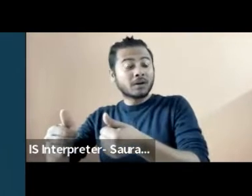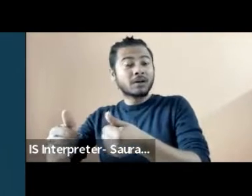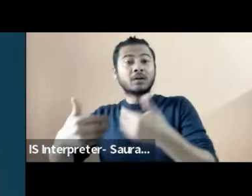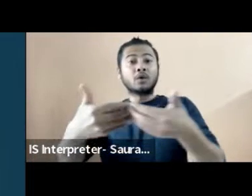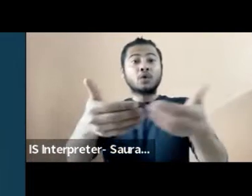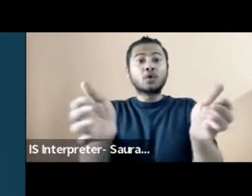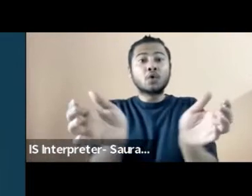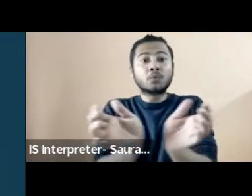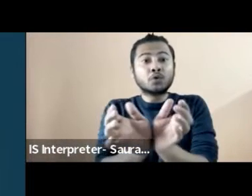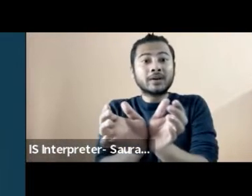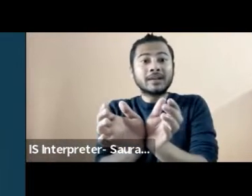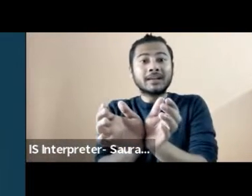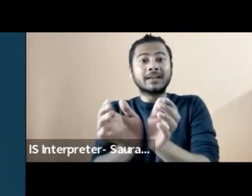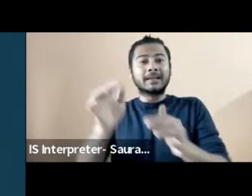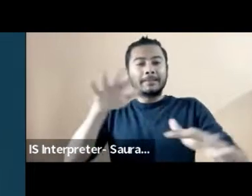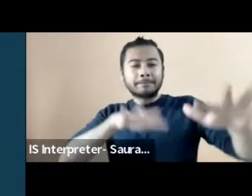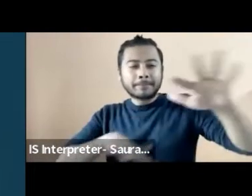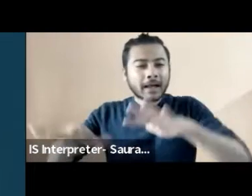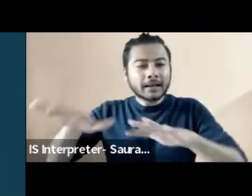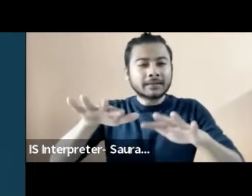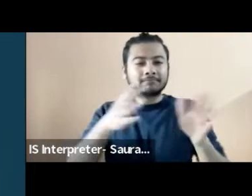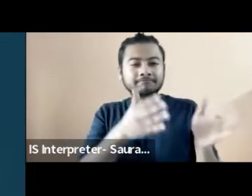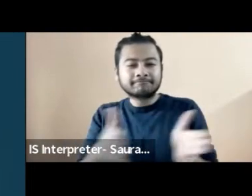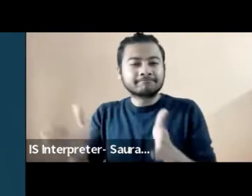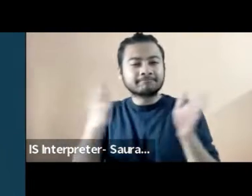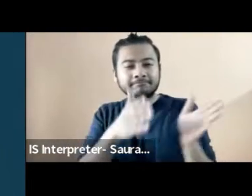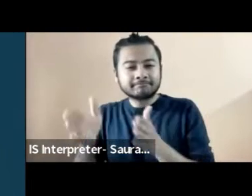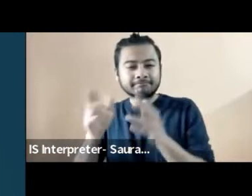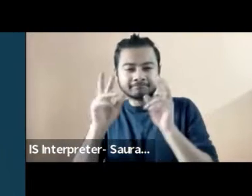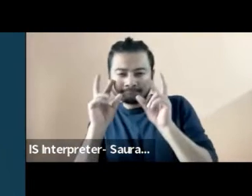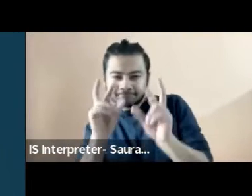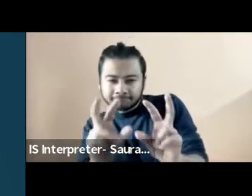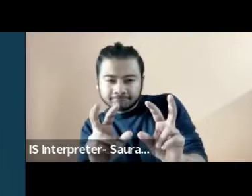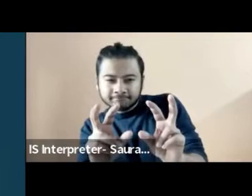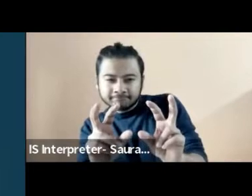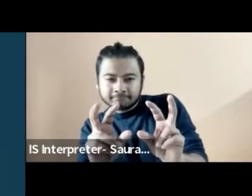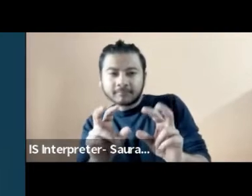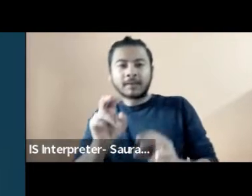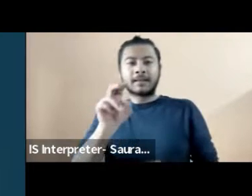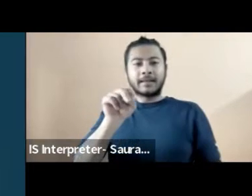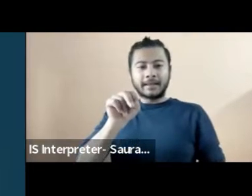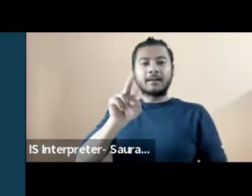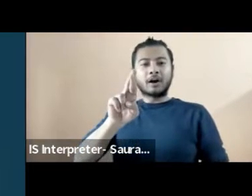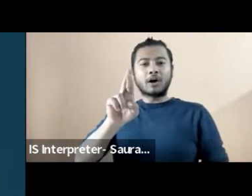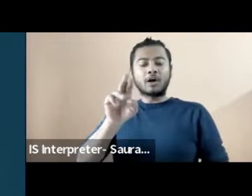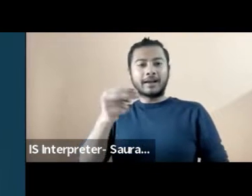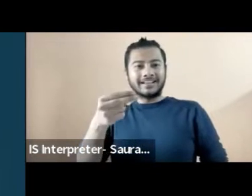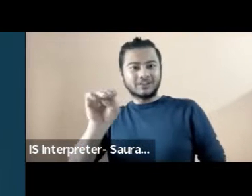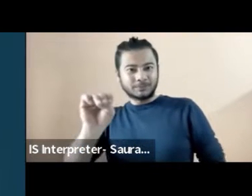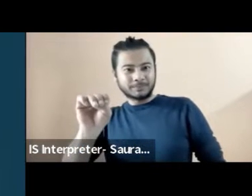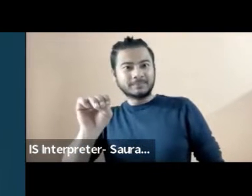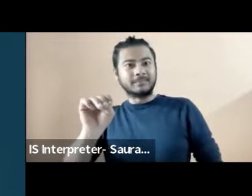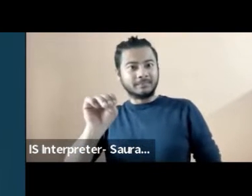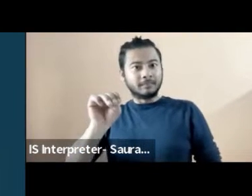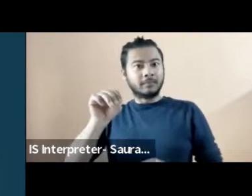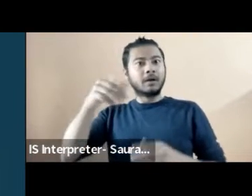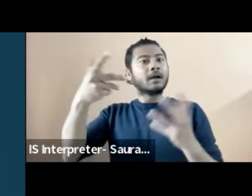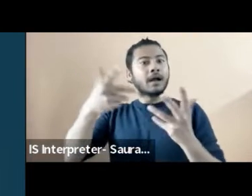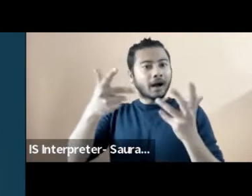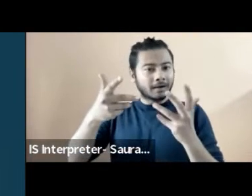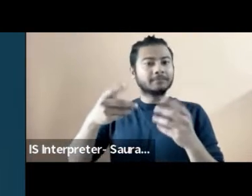frameworks as referred in the policy NRHM. And our aim was to create a historical record